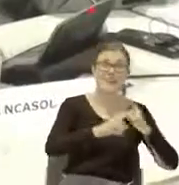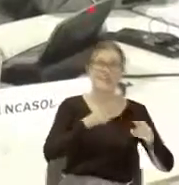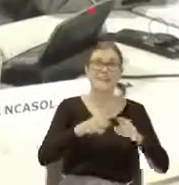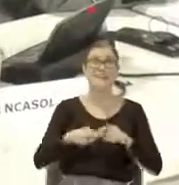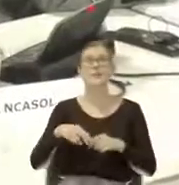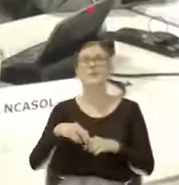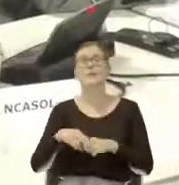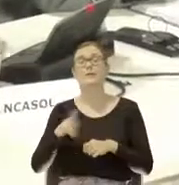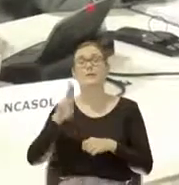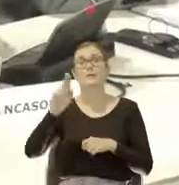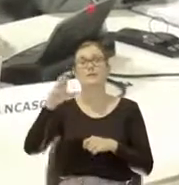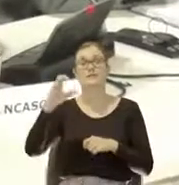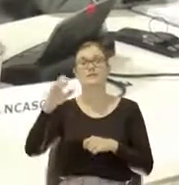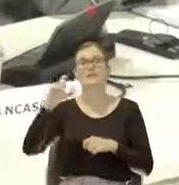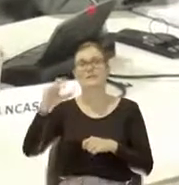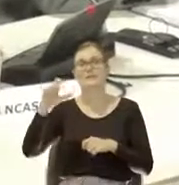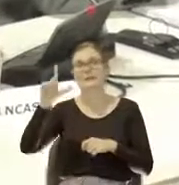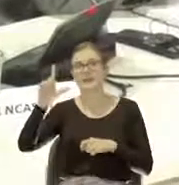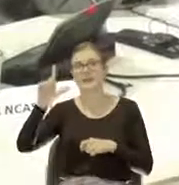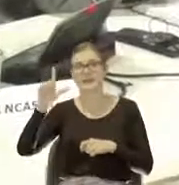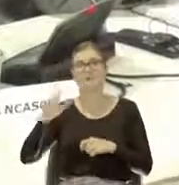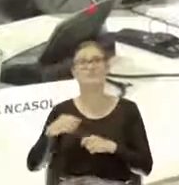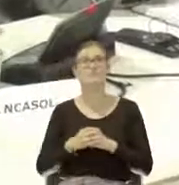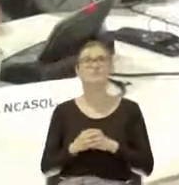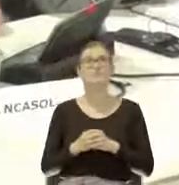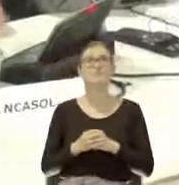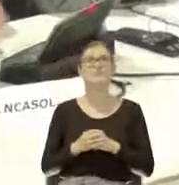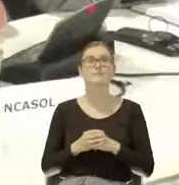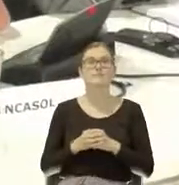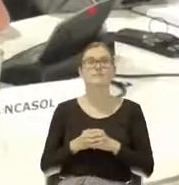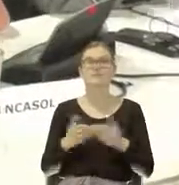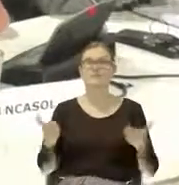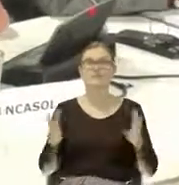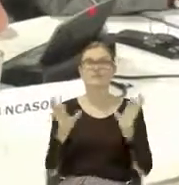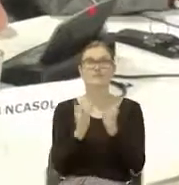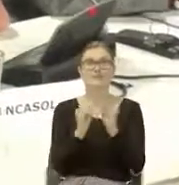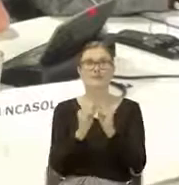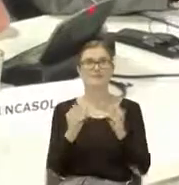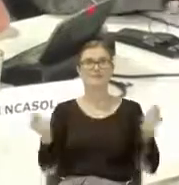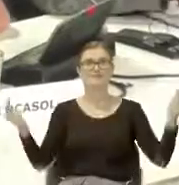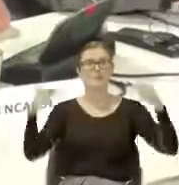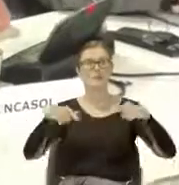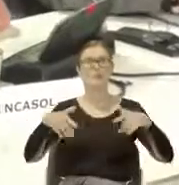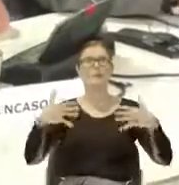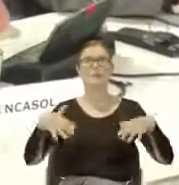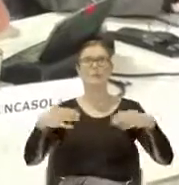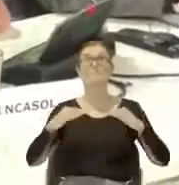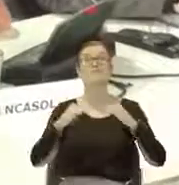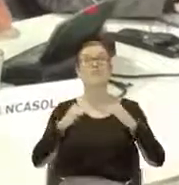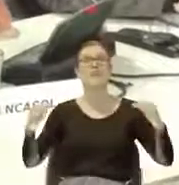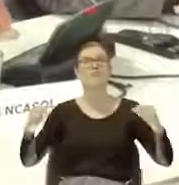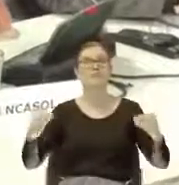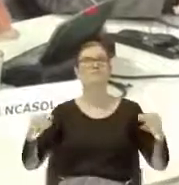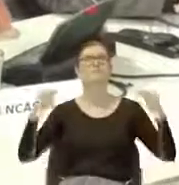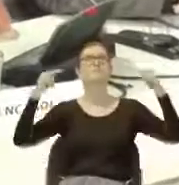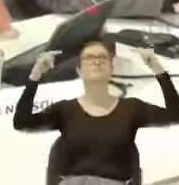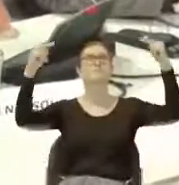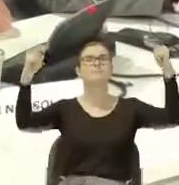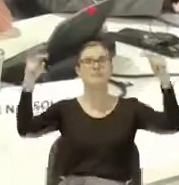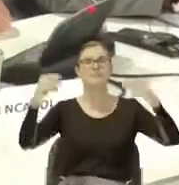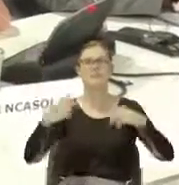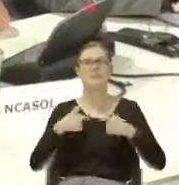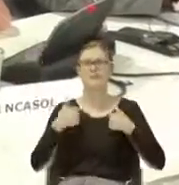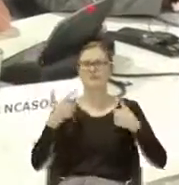to participate in this high-level meeting. As a former mayor of Sant Cugat and former president of